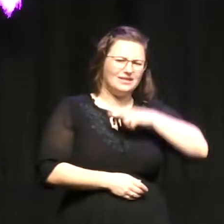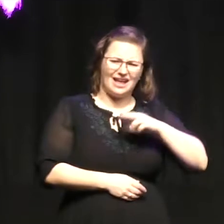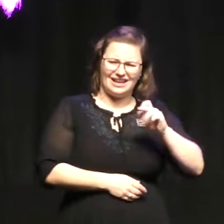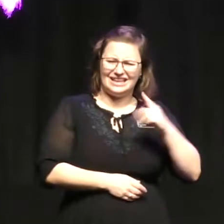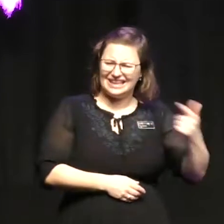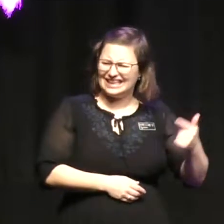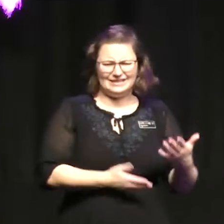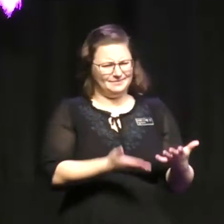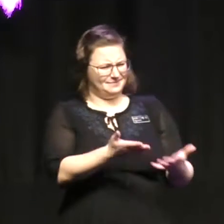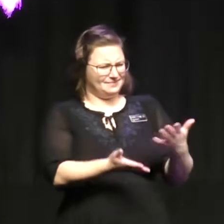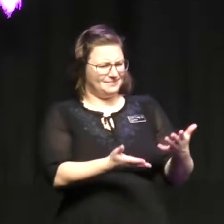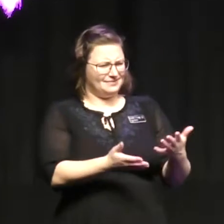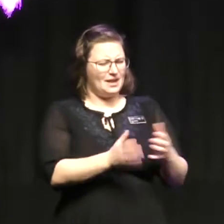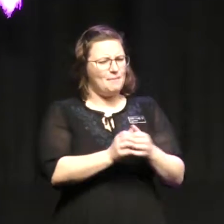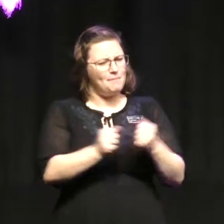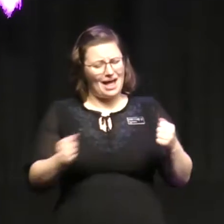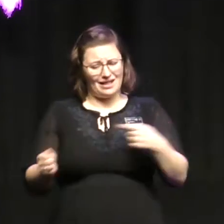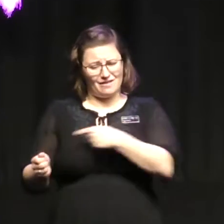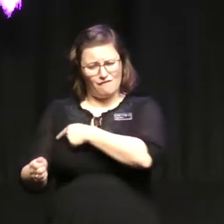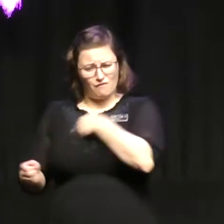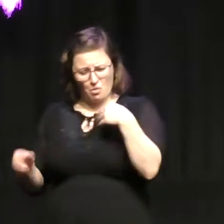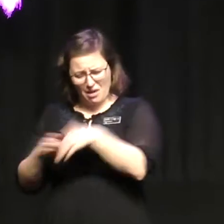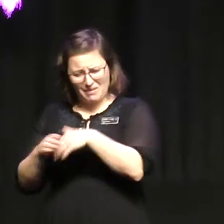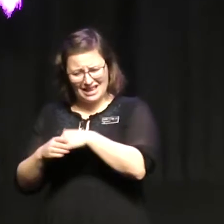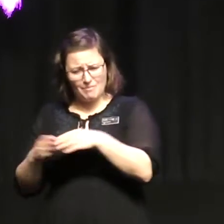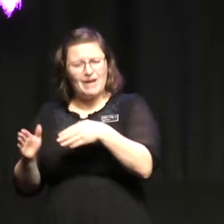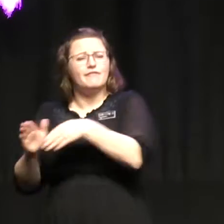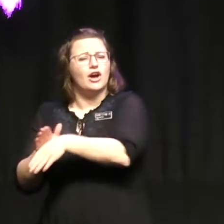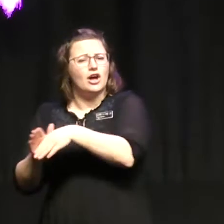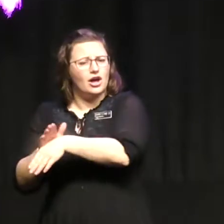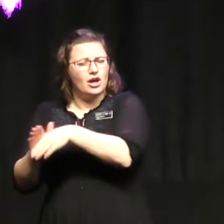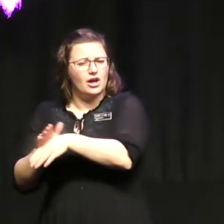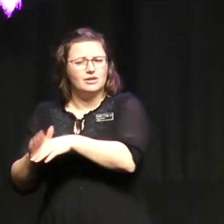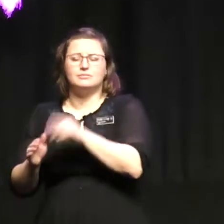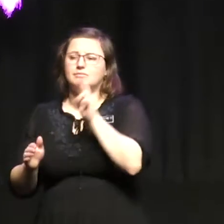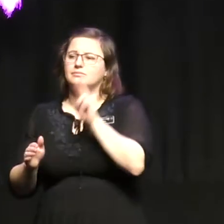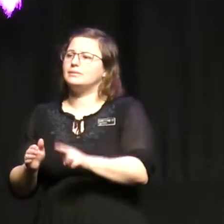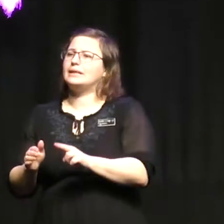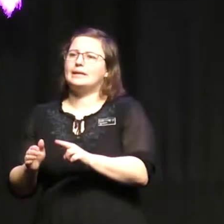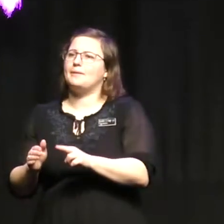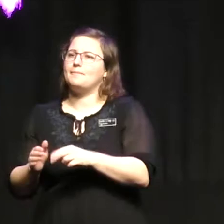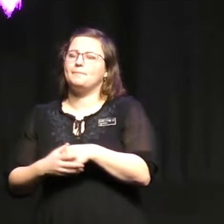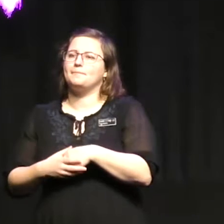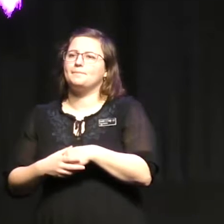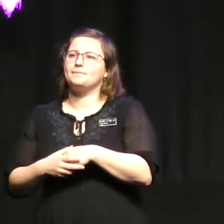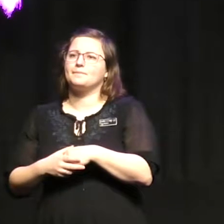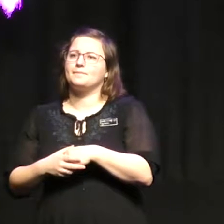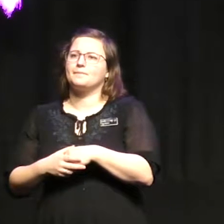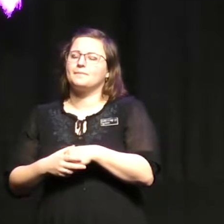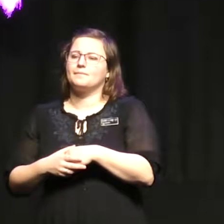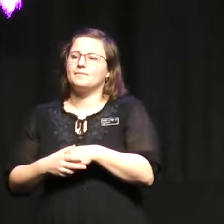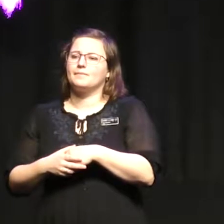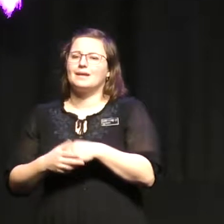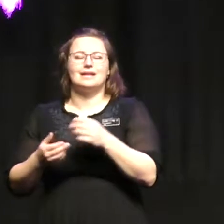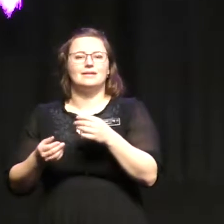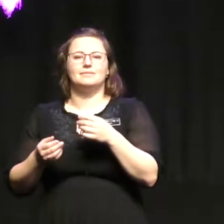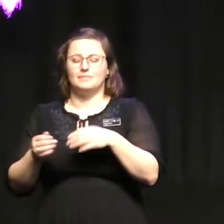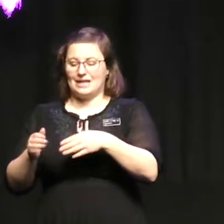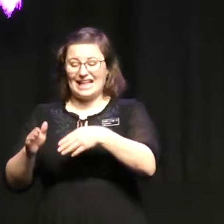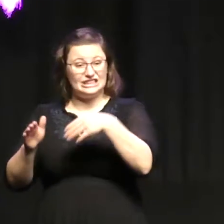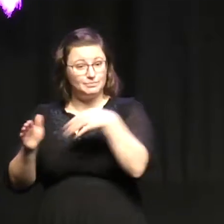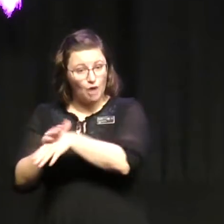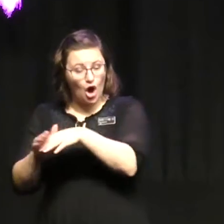However, for SEWA members, savings is hardly seen as a basis